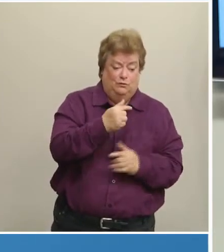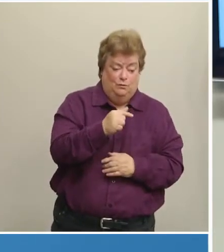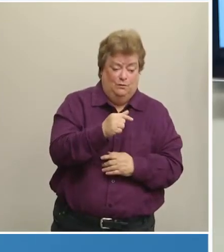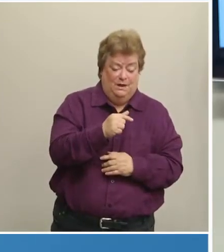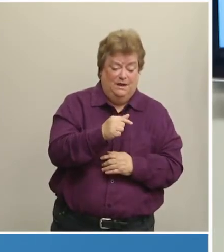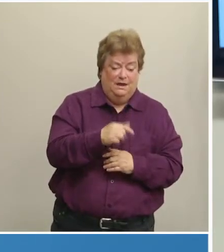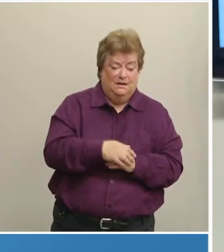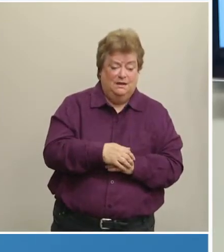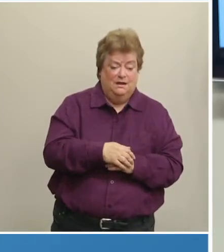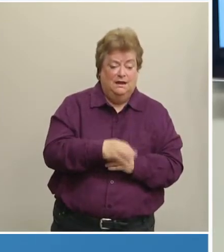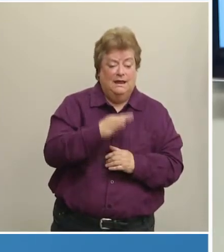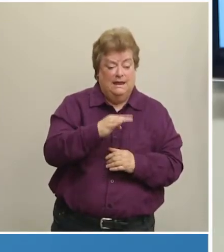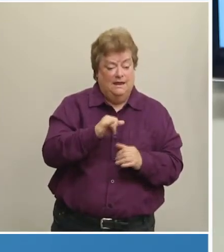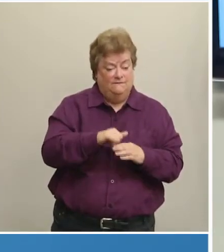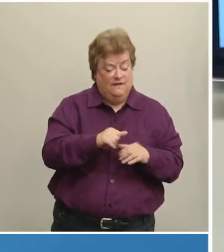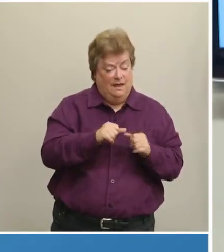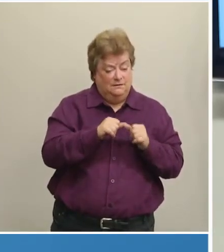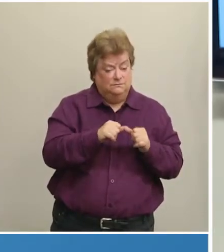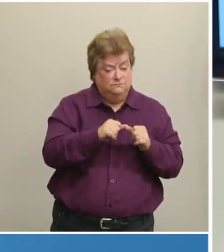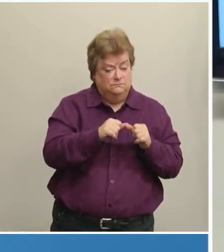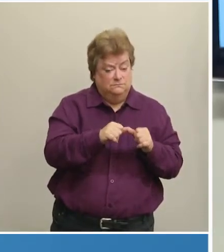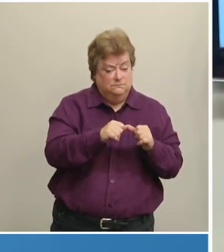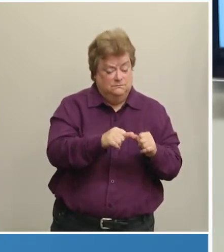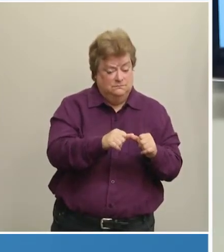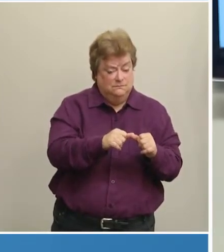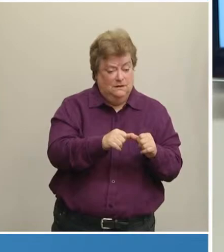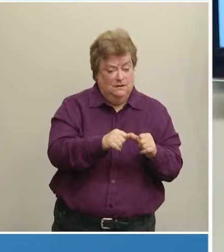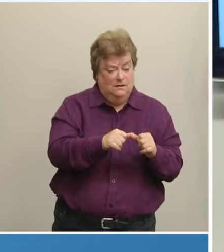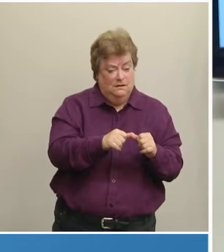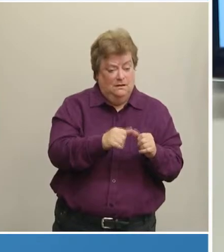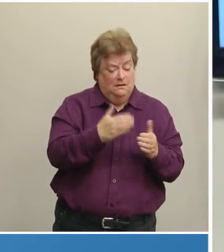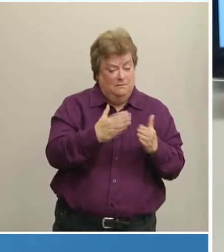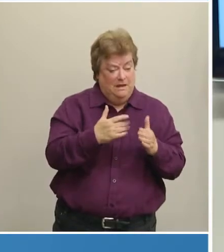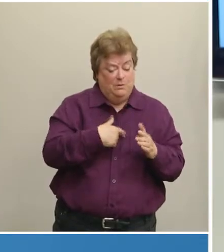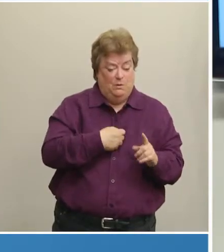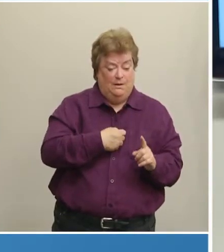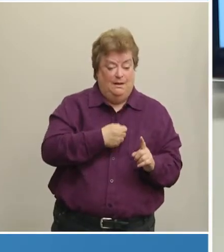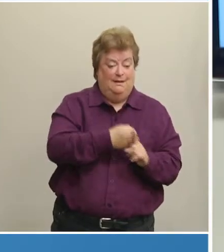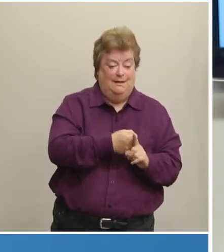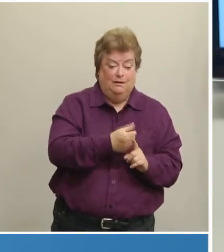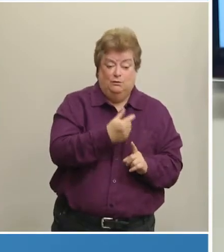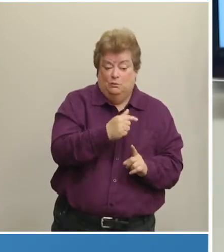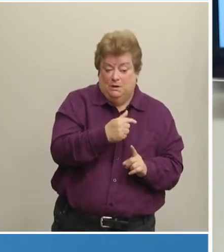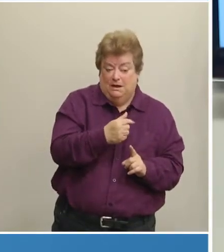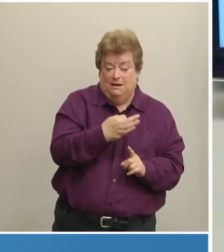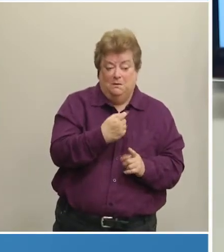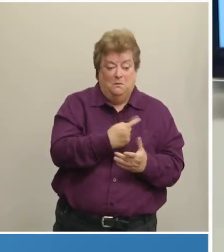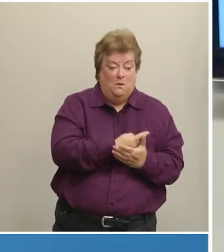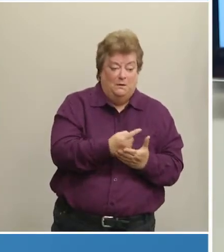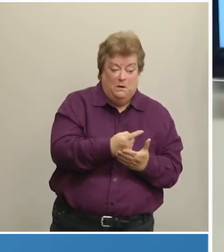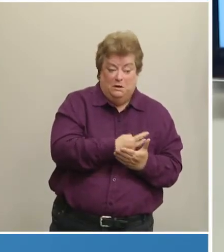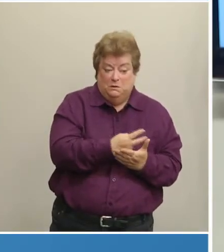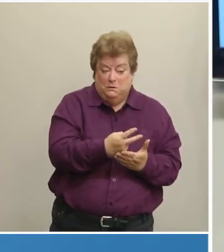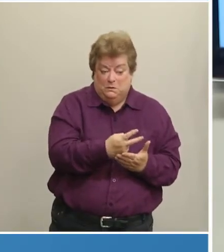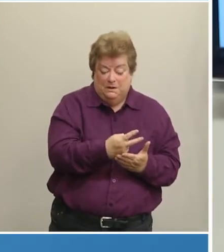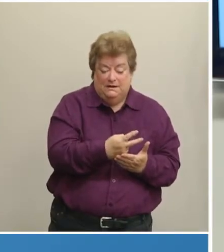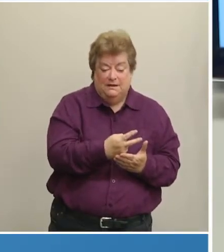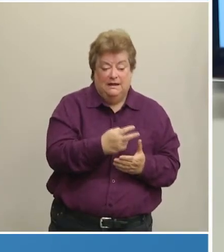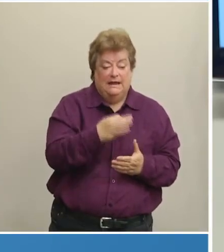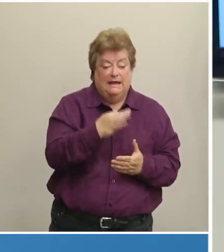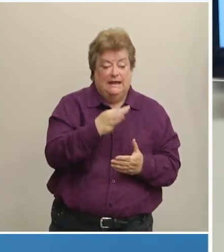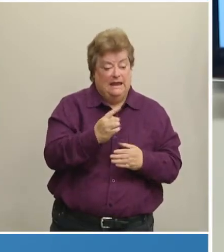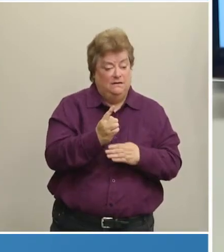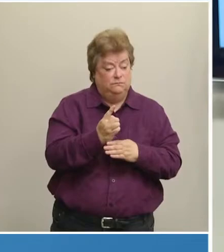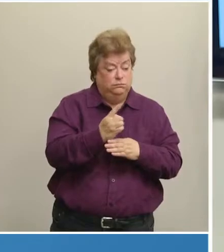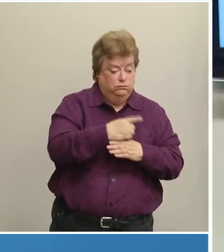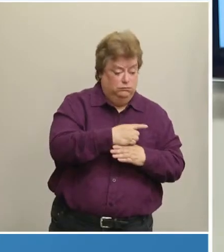If the trends continue like they have been, it looks like we might hit the green maybe in a week or two. If the risk dial goes